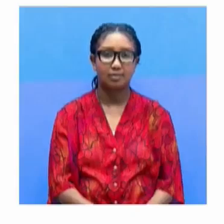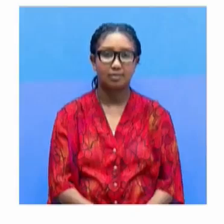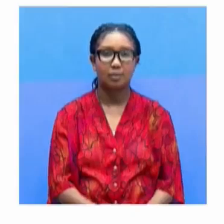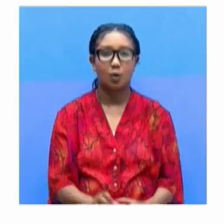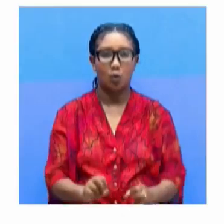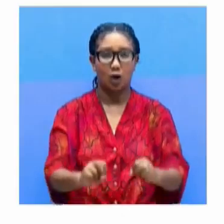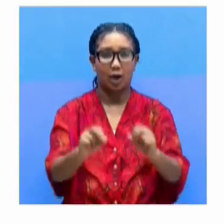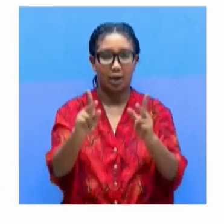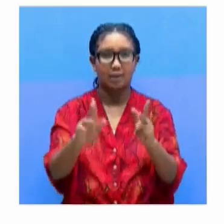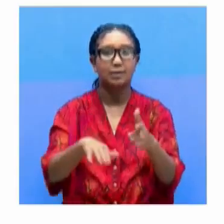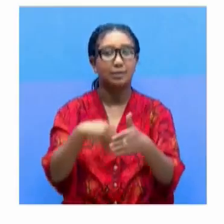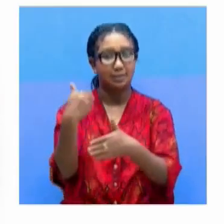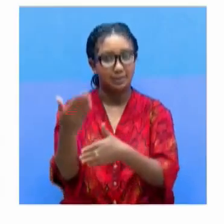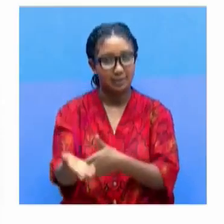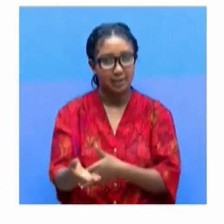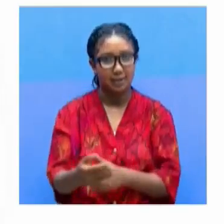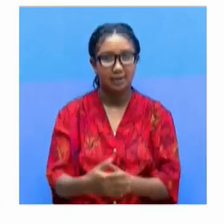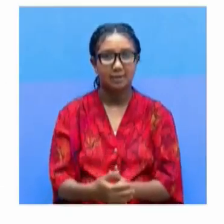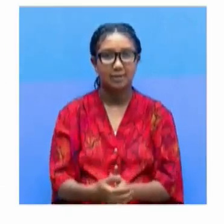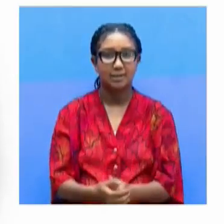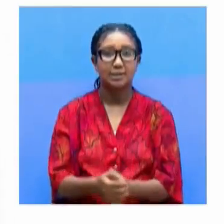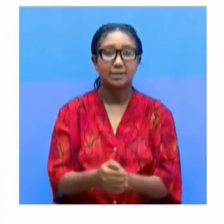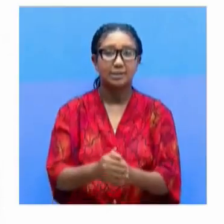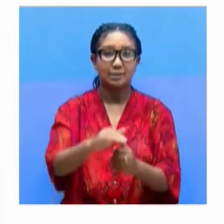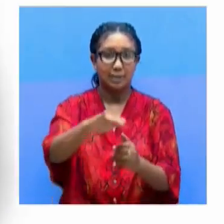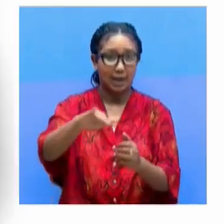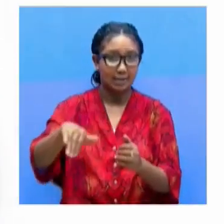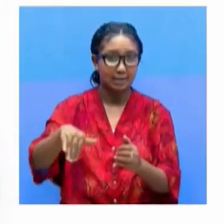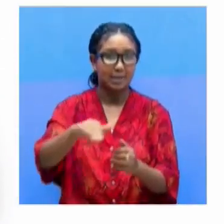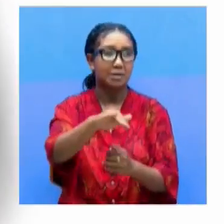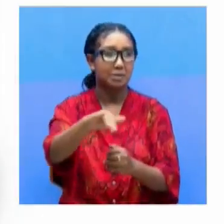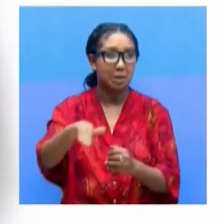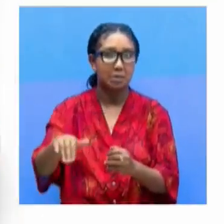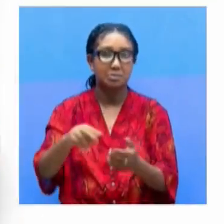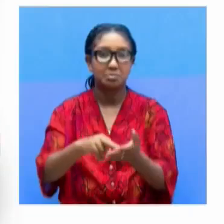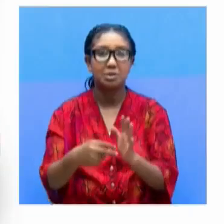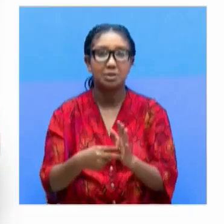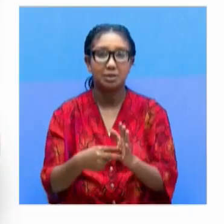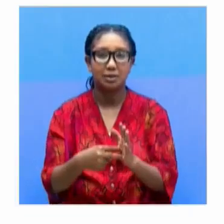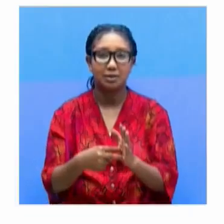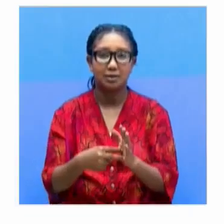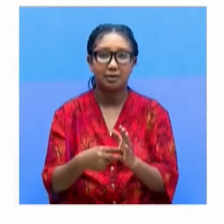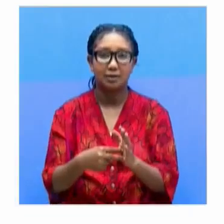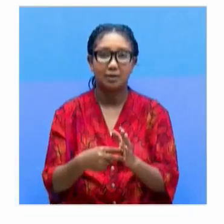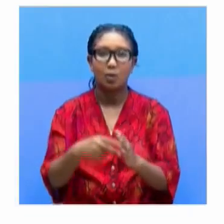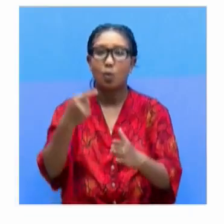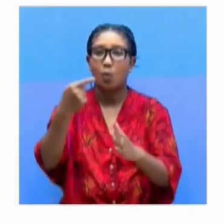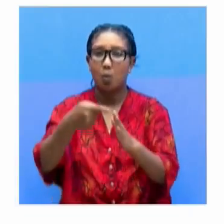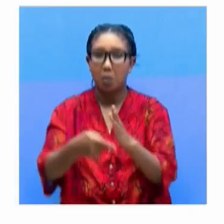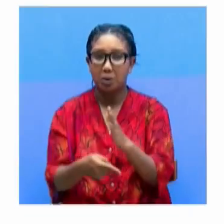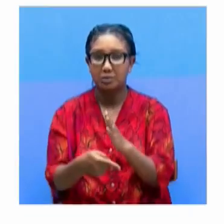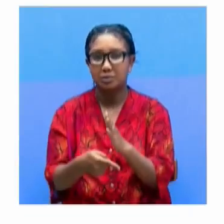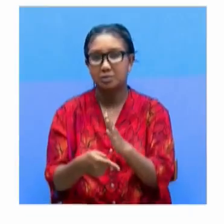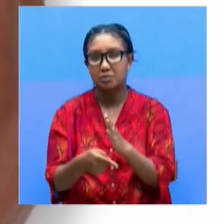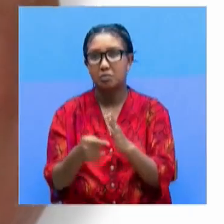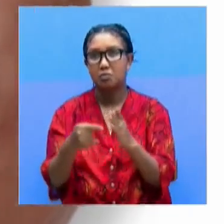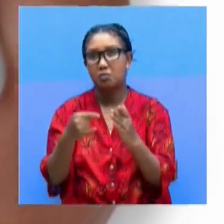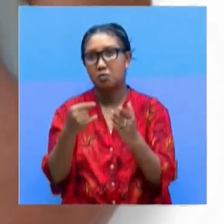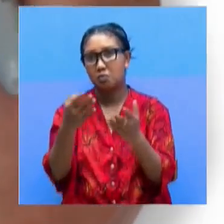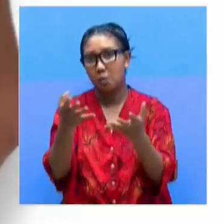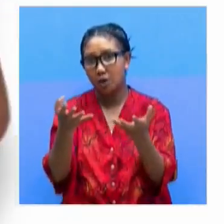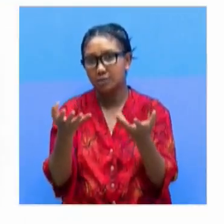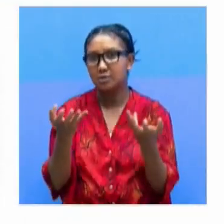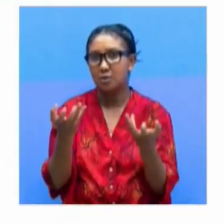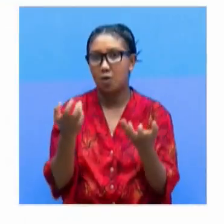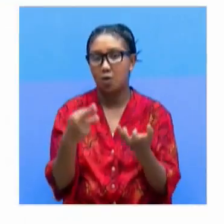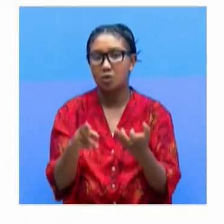Okay. Then the rest means what? What wanted